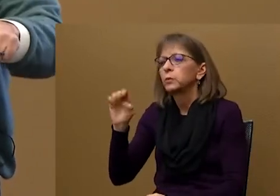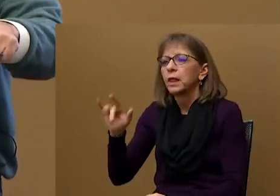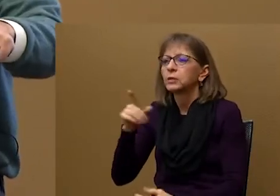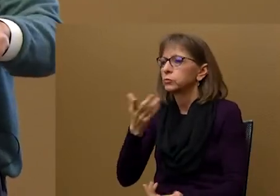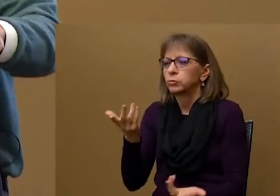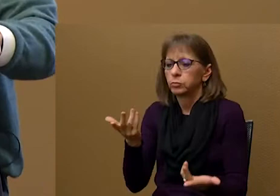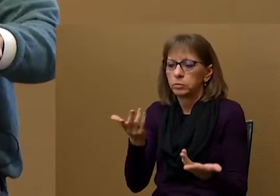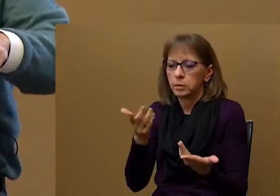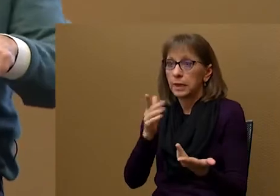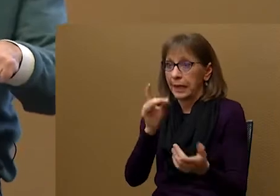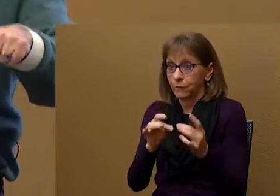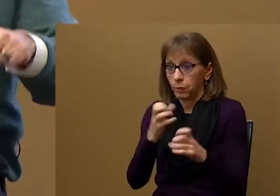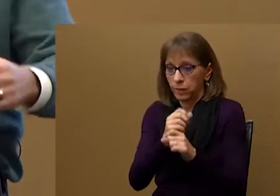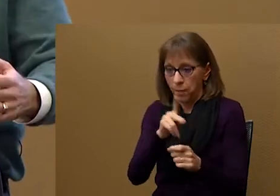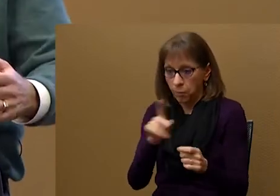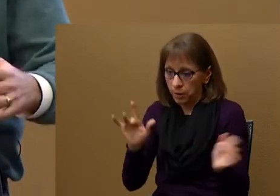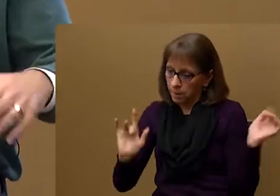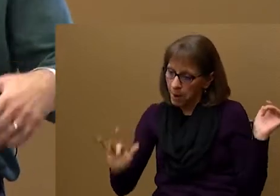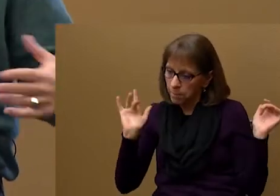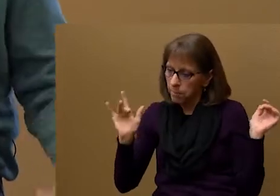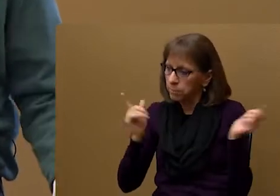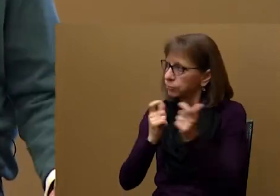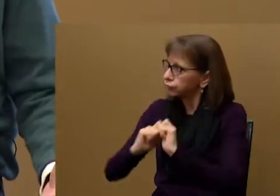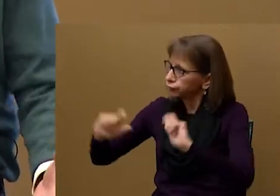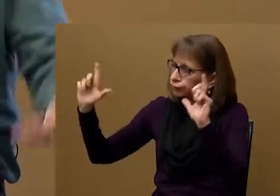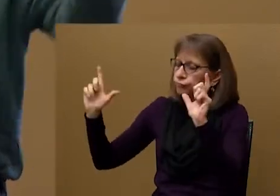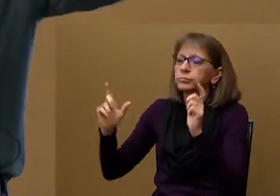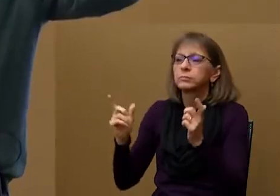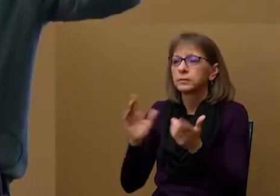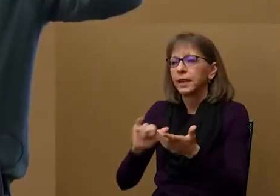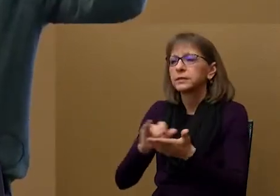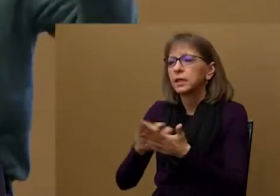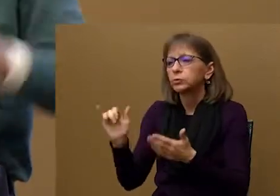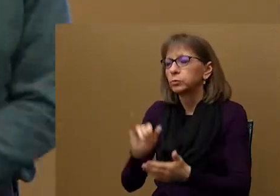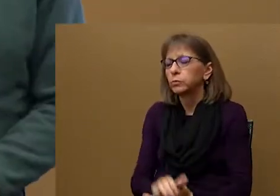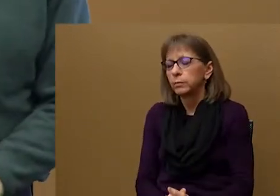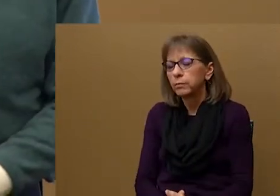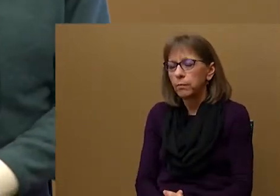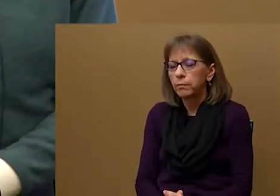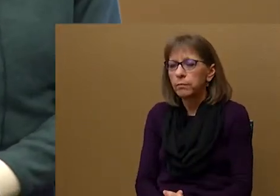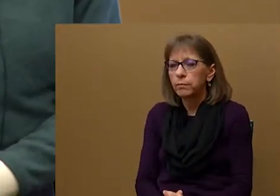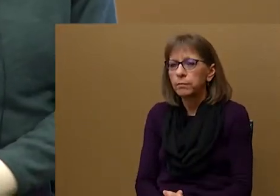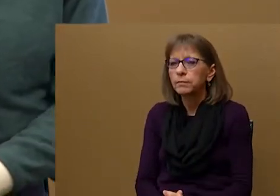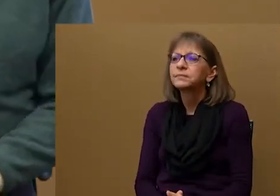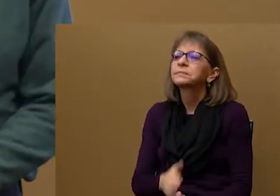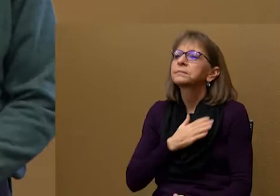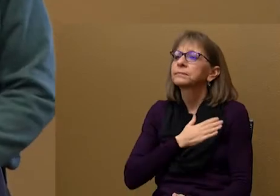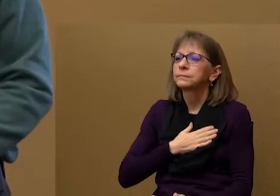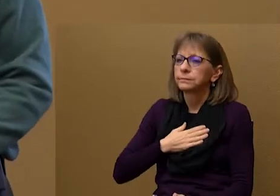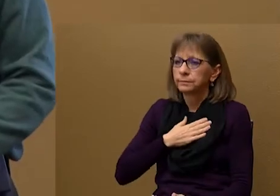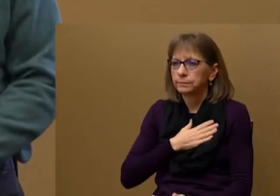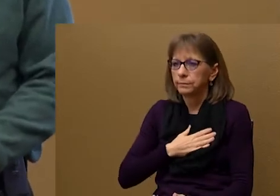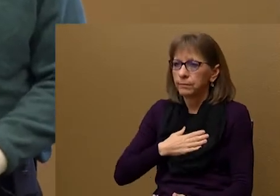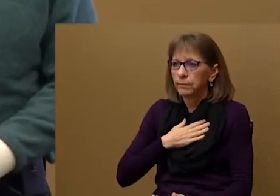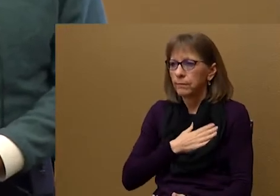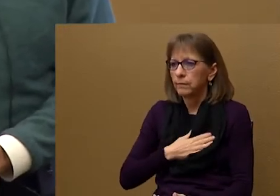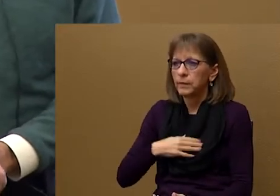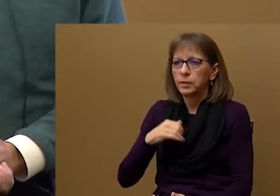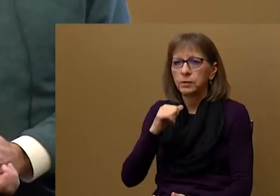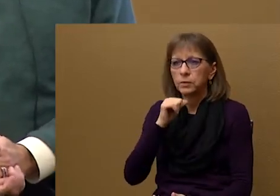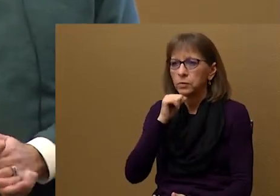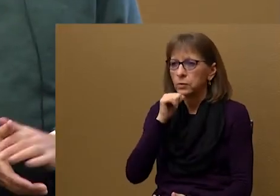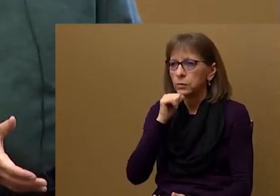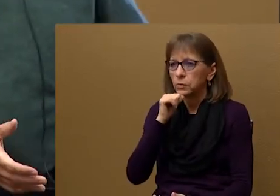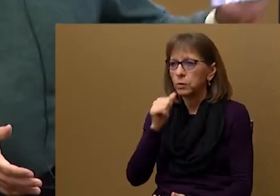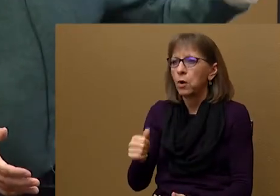helps. It's right in the PowerPoint. You just go boop, and if the technology works, it comes right up, and that's nice too. So please